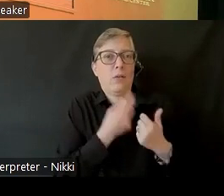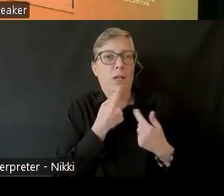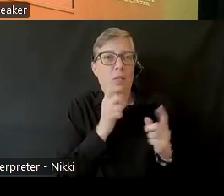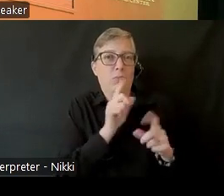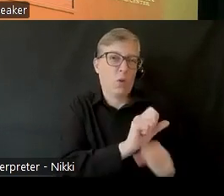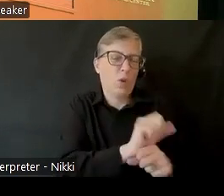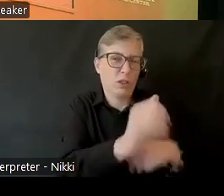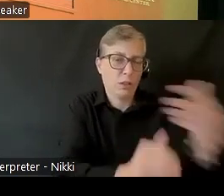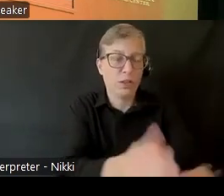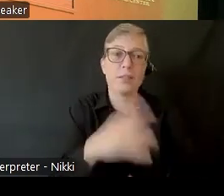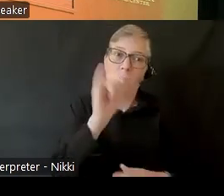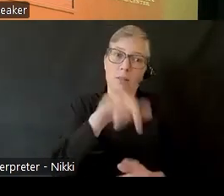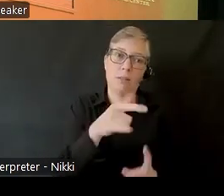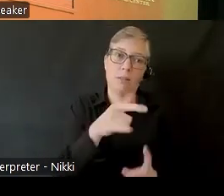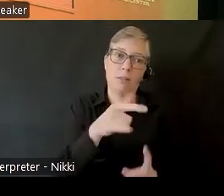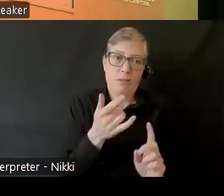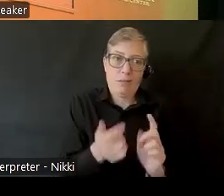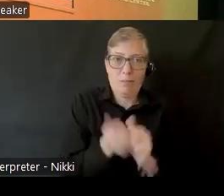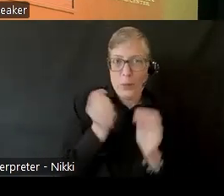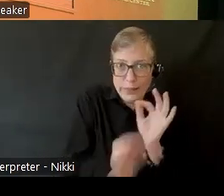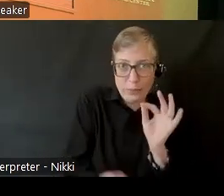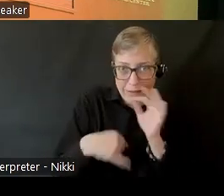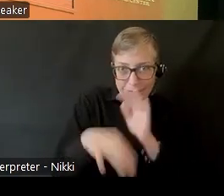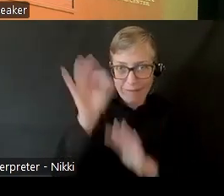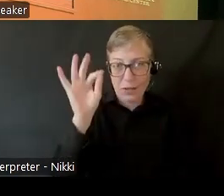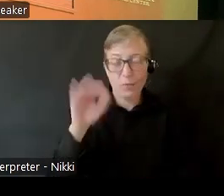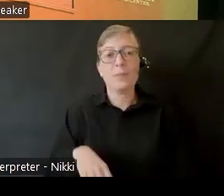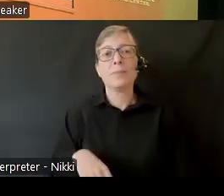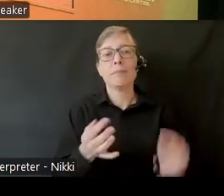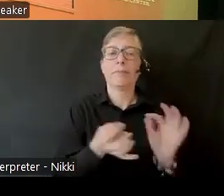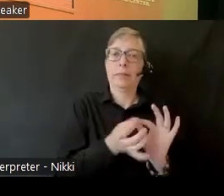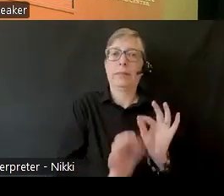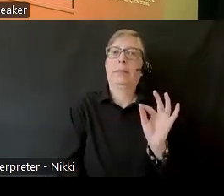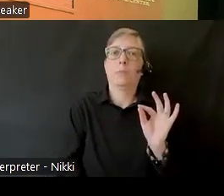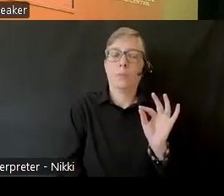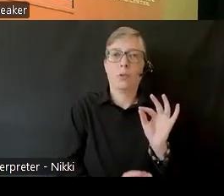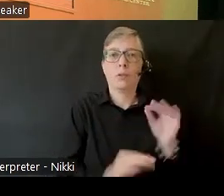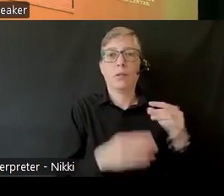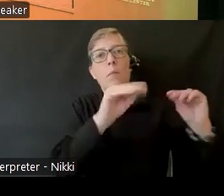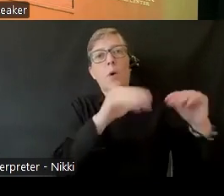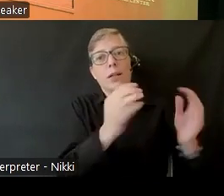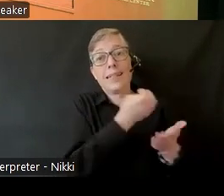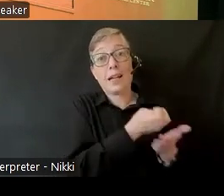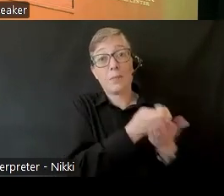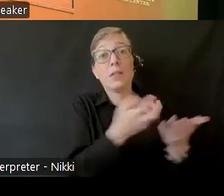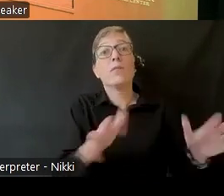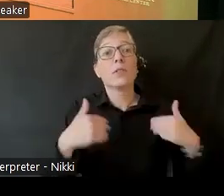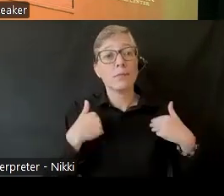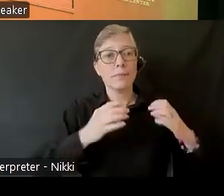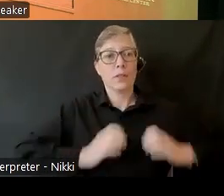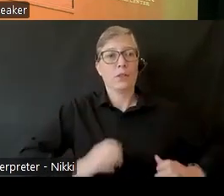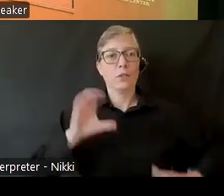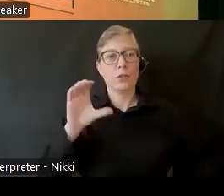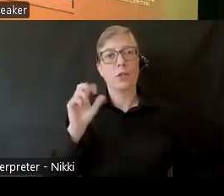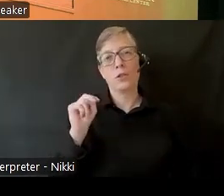so in an ideal, in a market economy, you have the consumer, in which case would be the patients